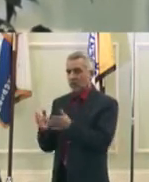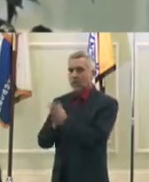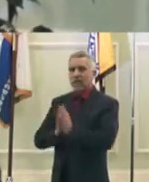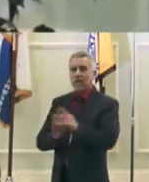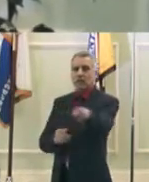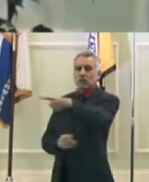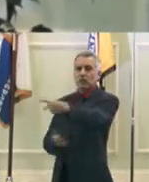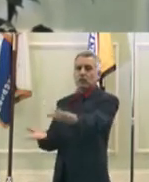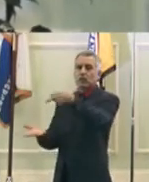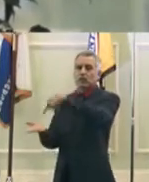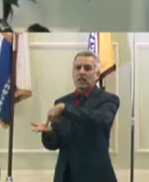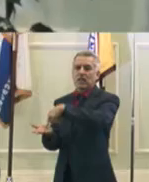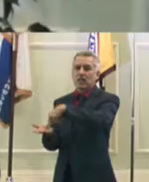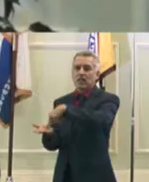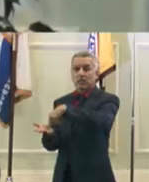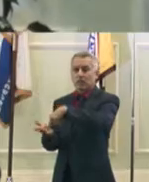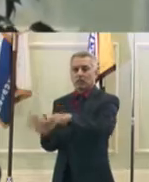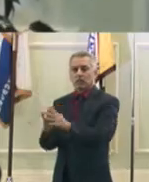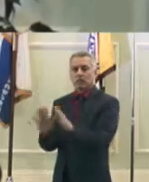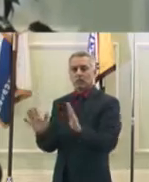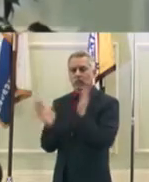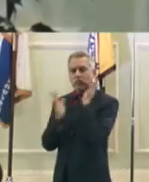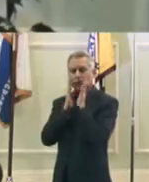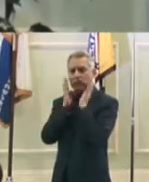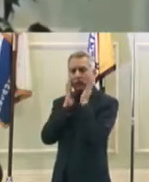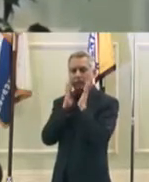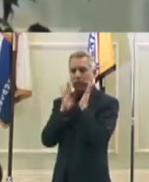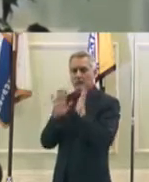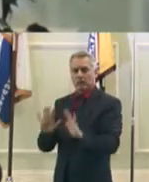just want to pray for a deeper walk with Christ, and don't